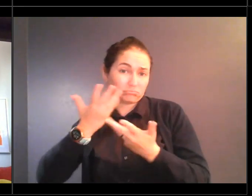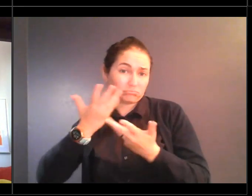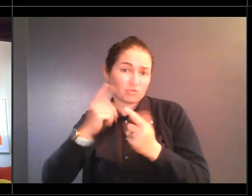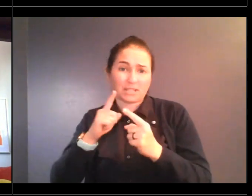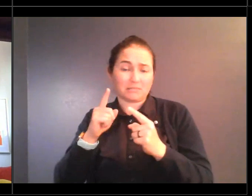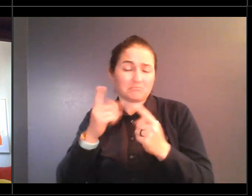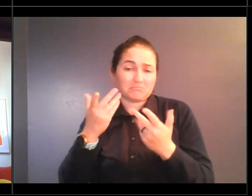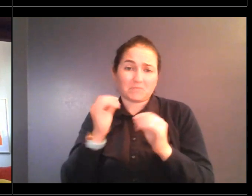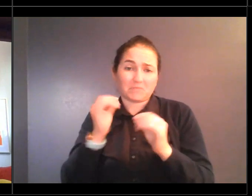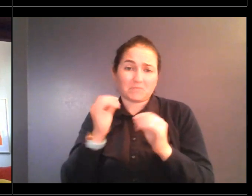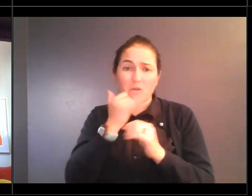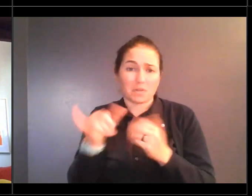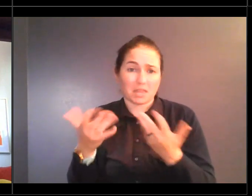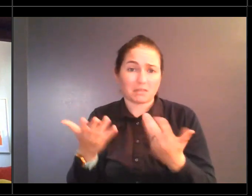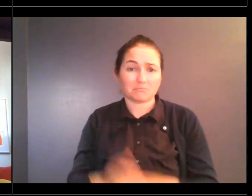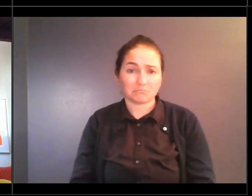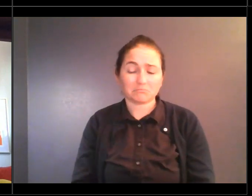with that.